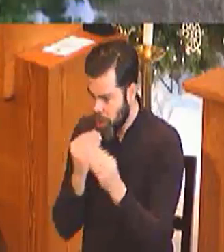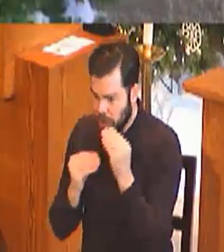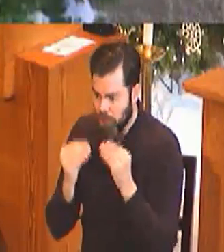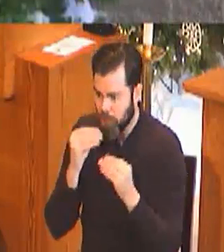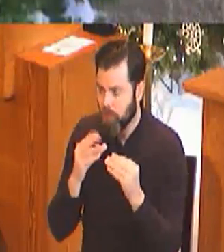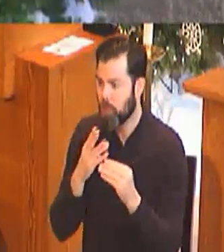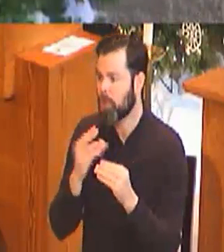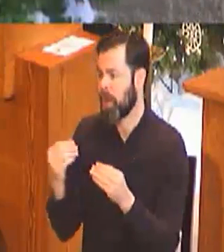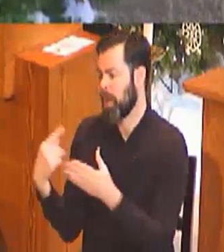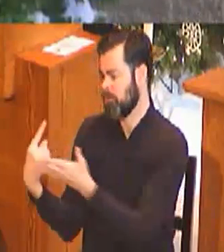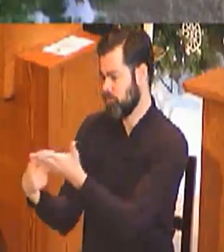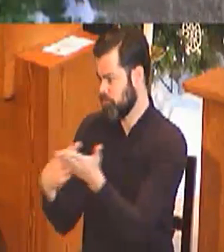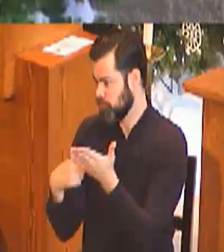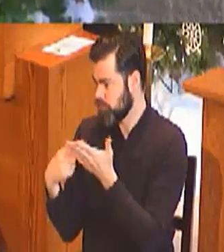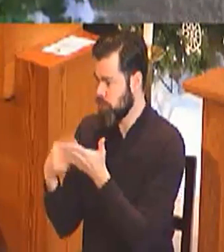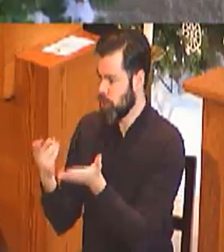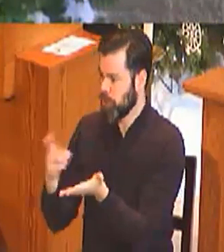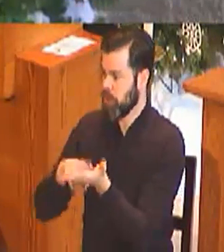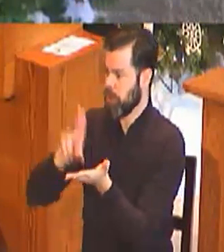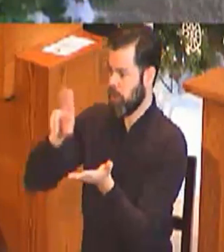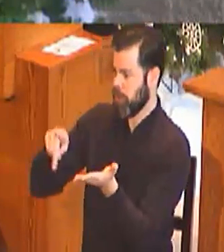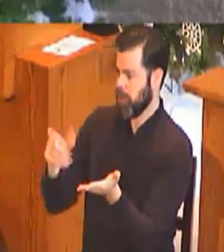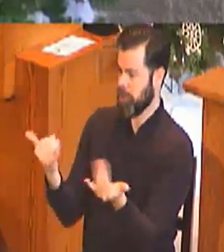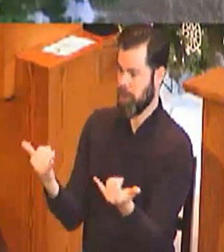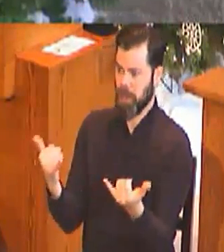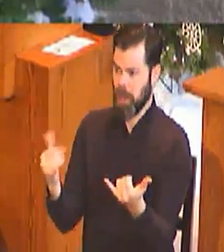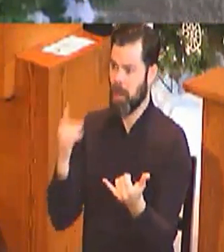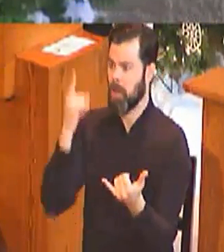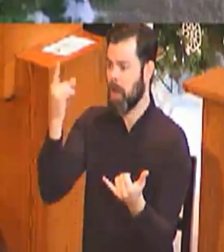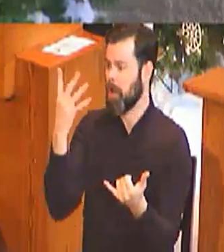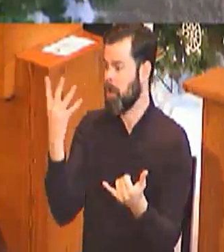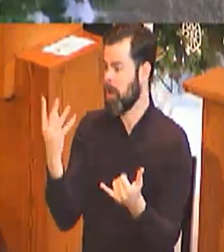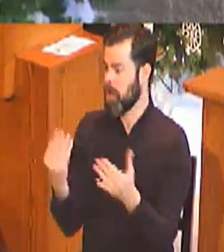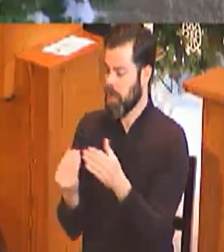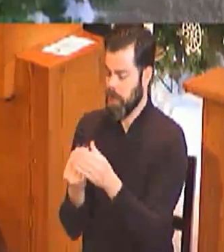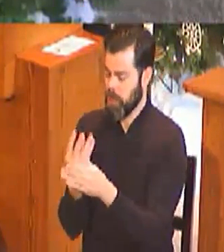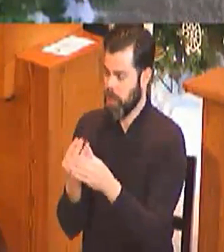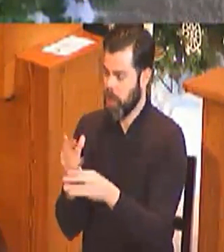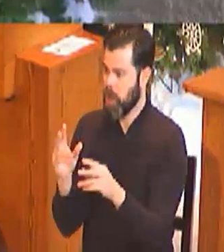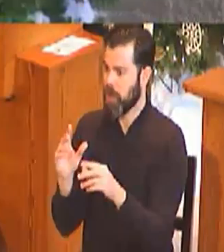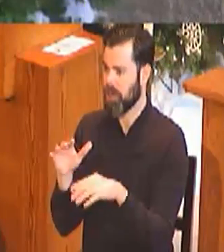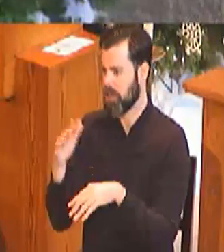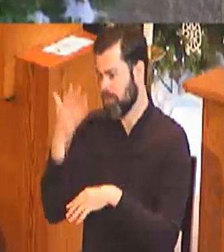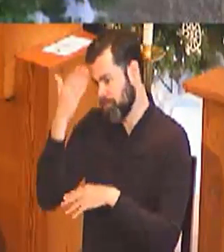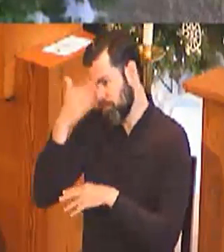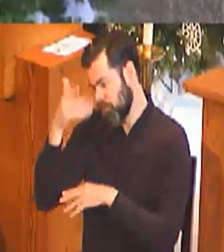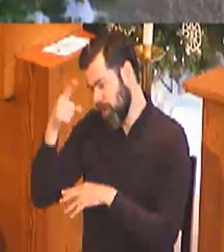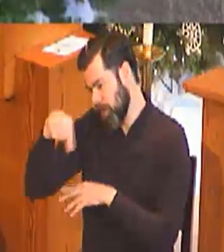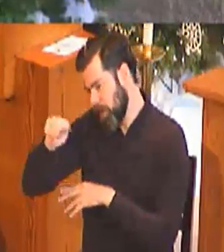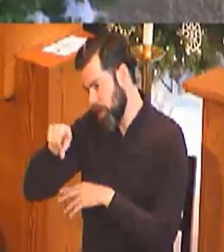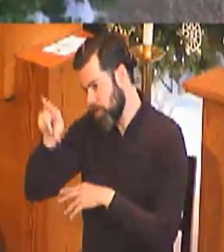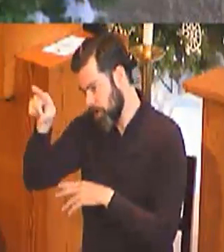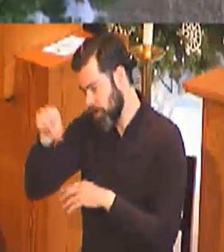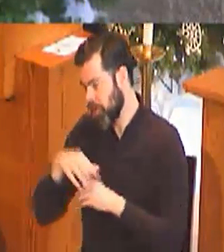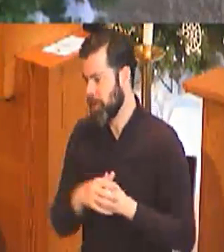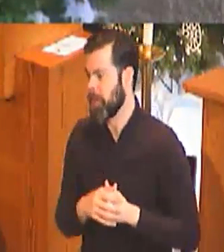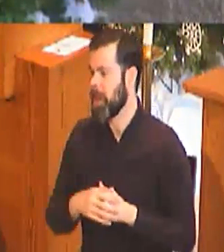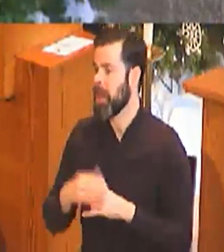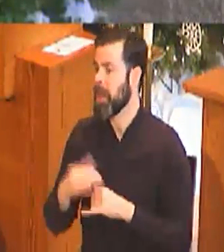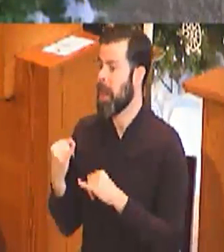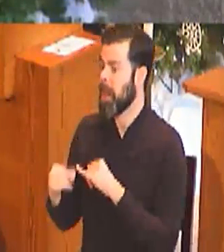fellowship. So sign up now in the Garden Court. Space is limited. So, and last but not